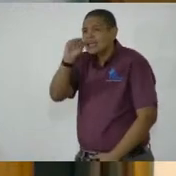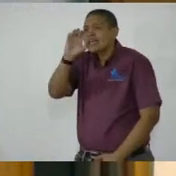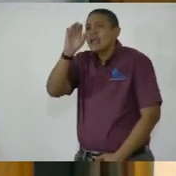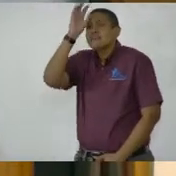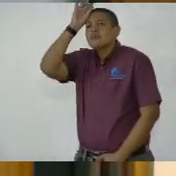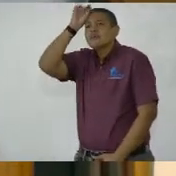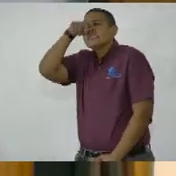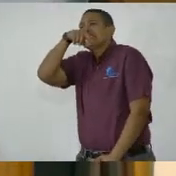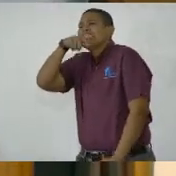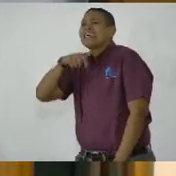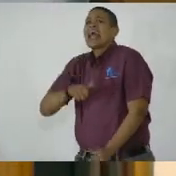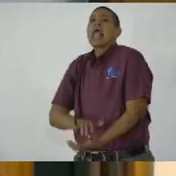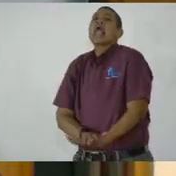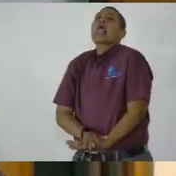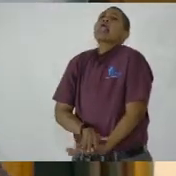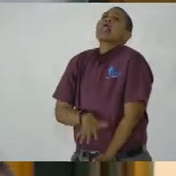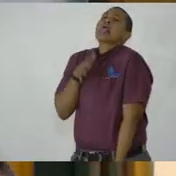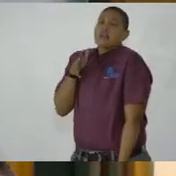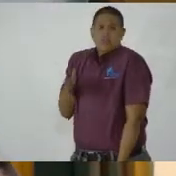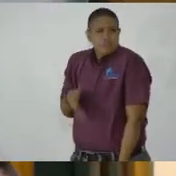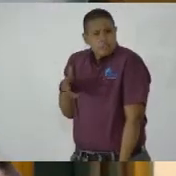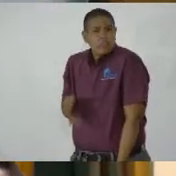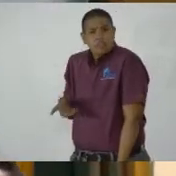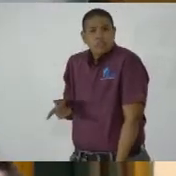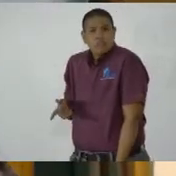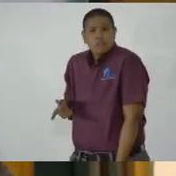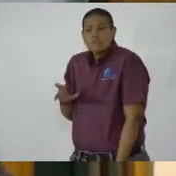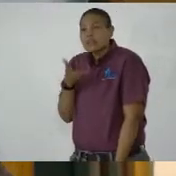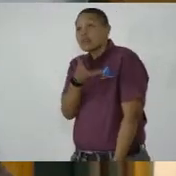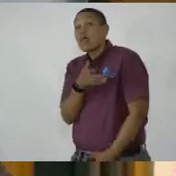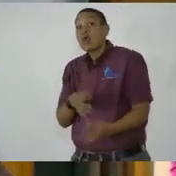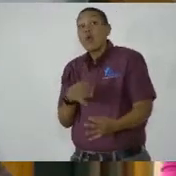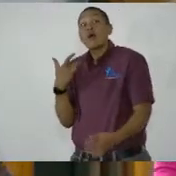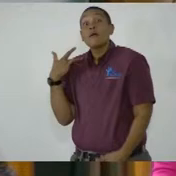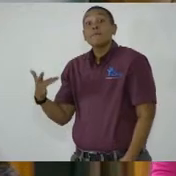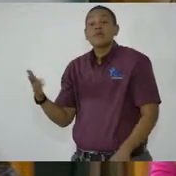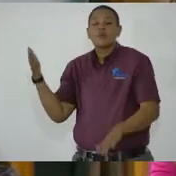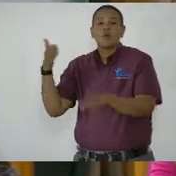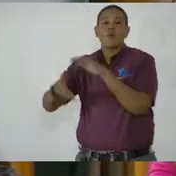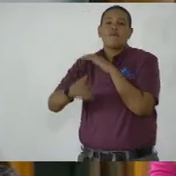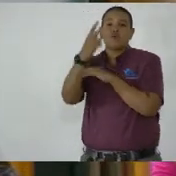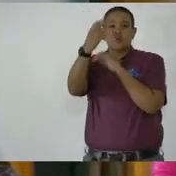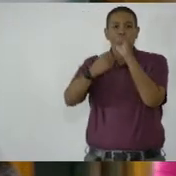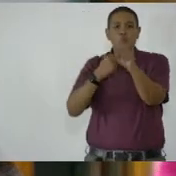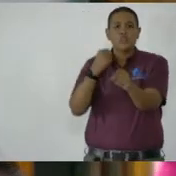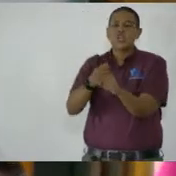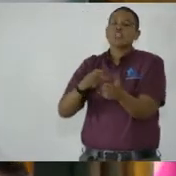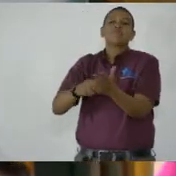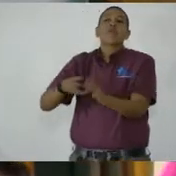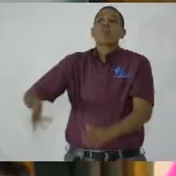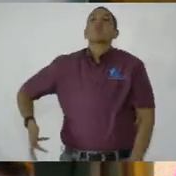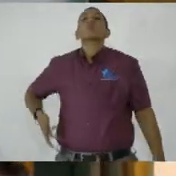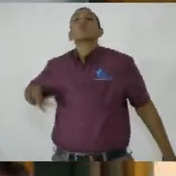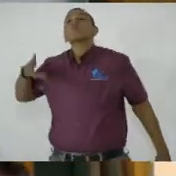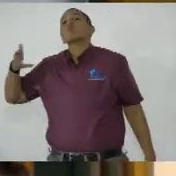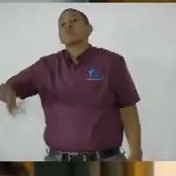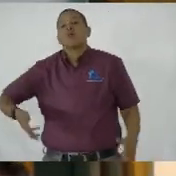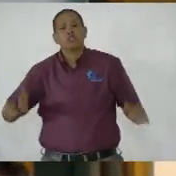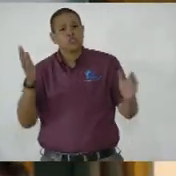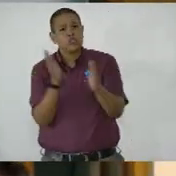a state of backlog after being in the court system for over 2 years without being disposed